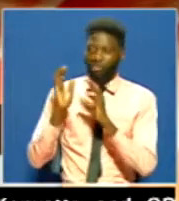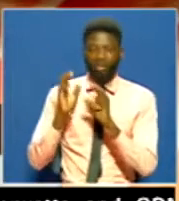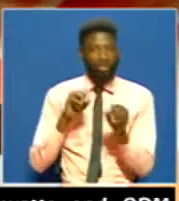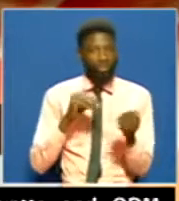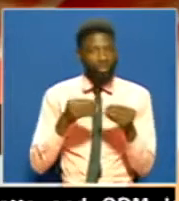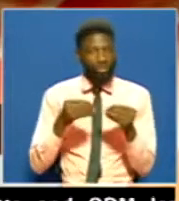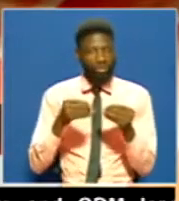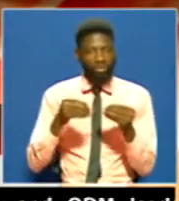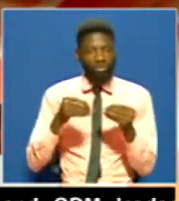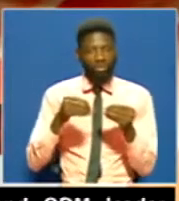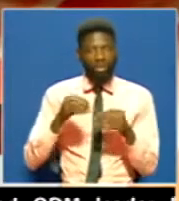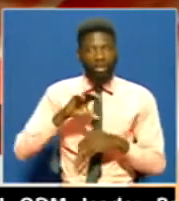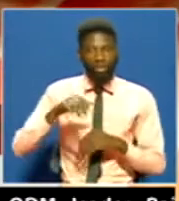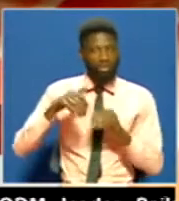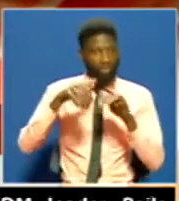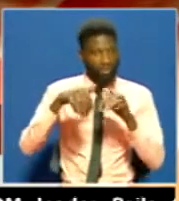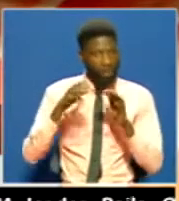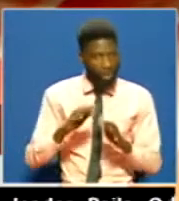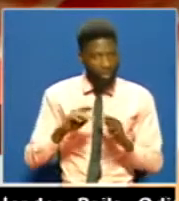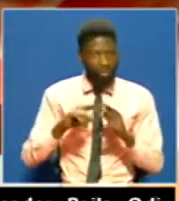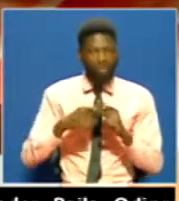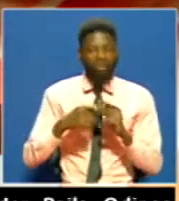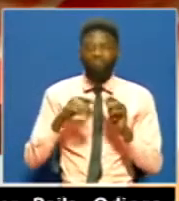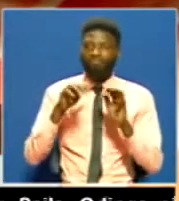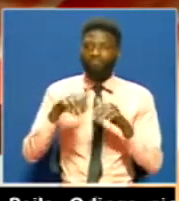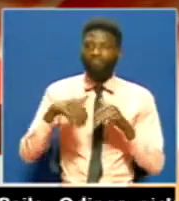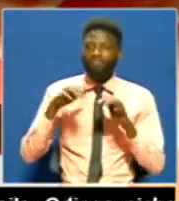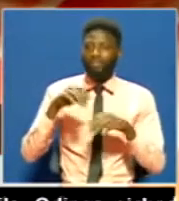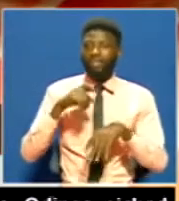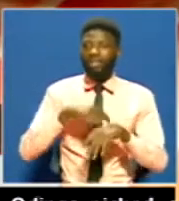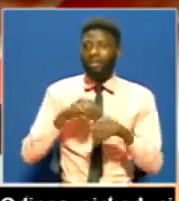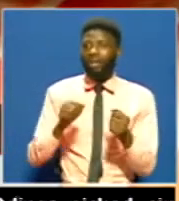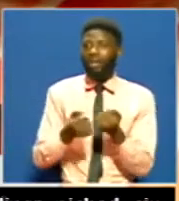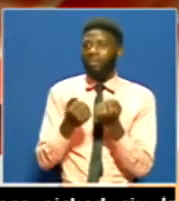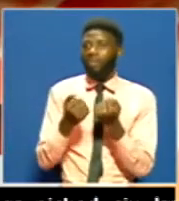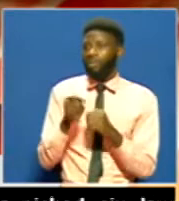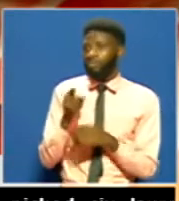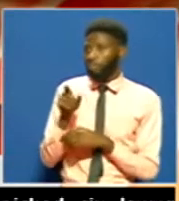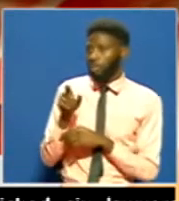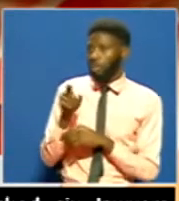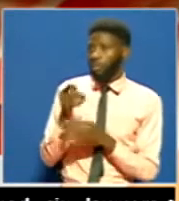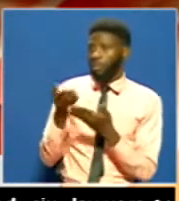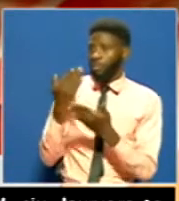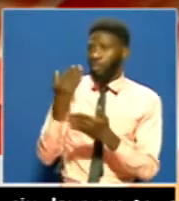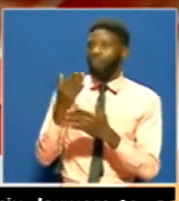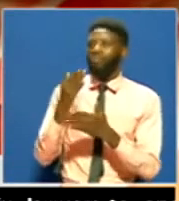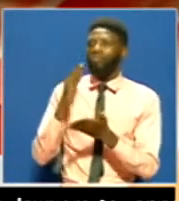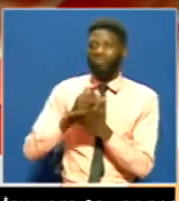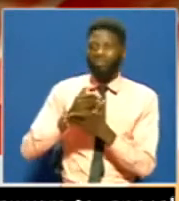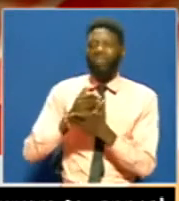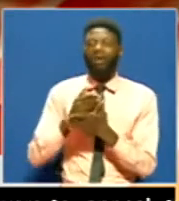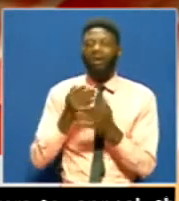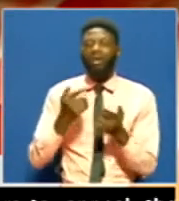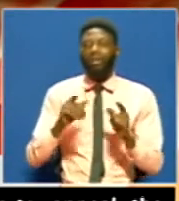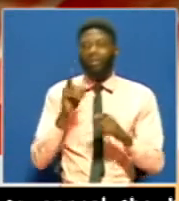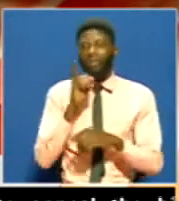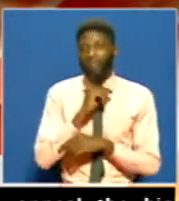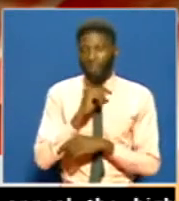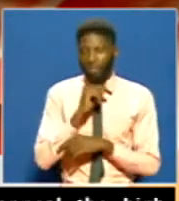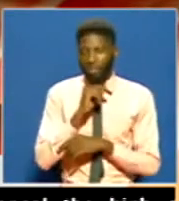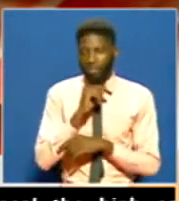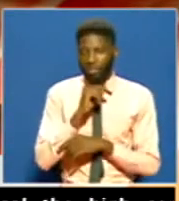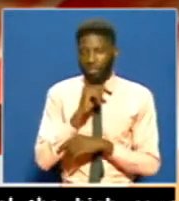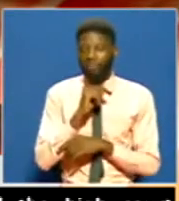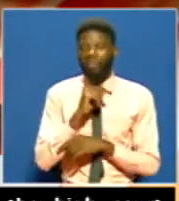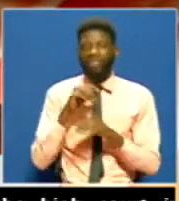planting after the crop was given the green light by the National Biosafety Authority. The